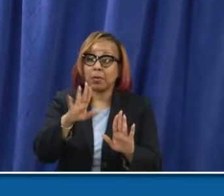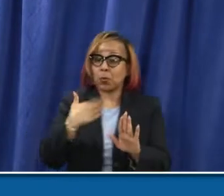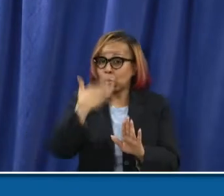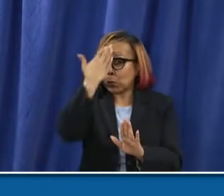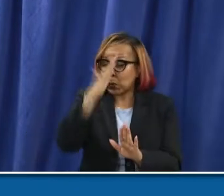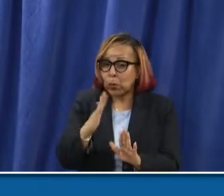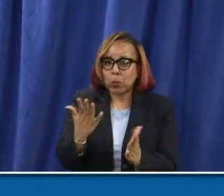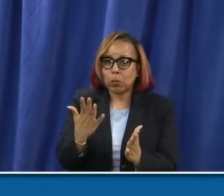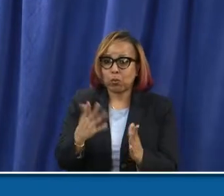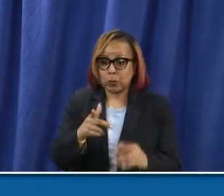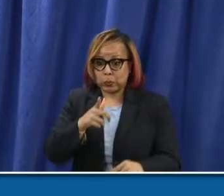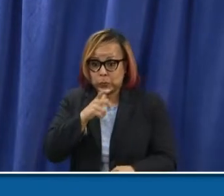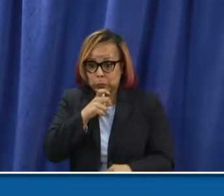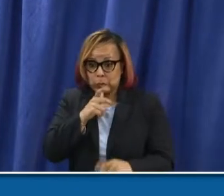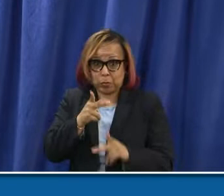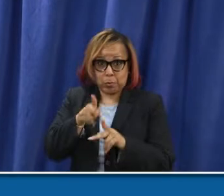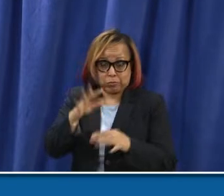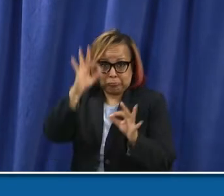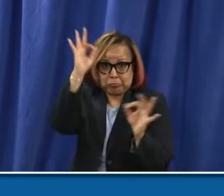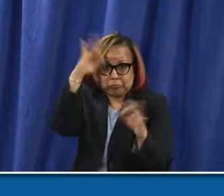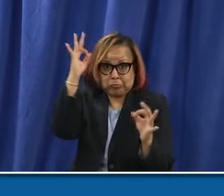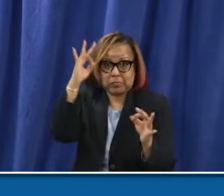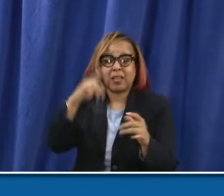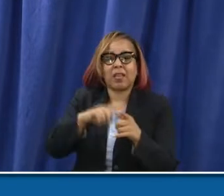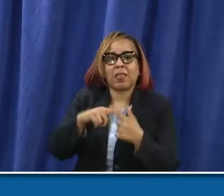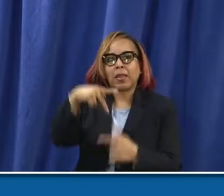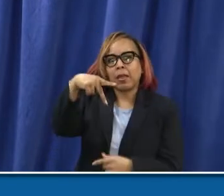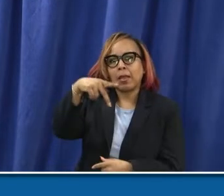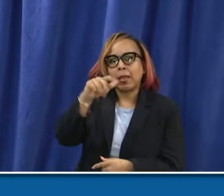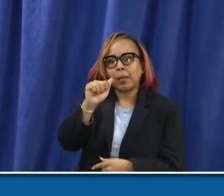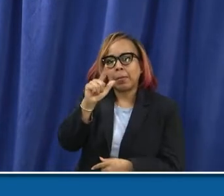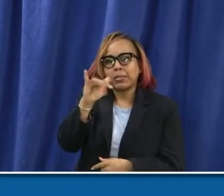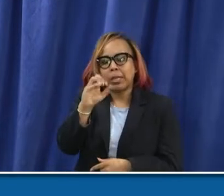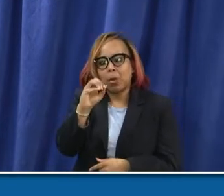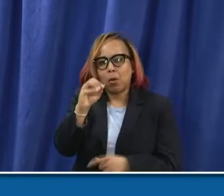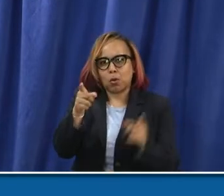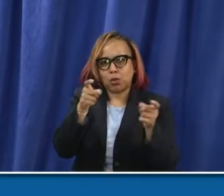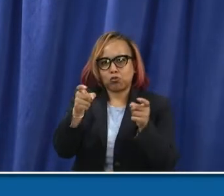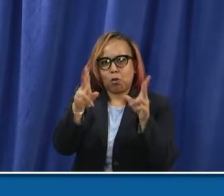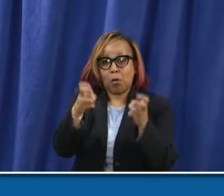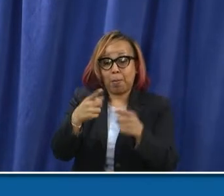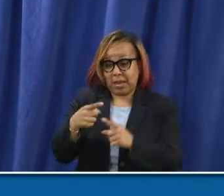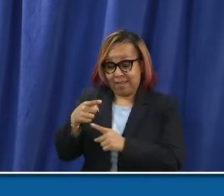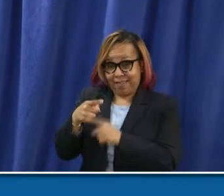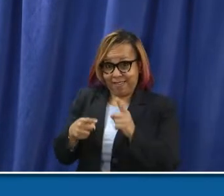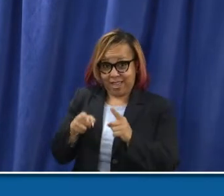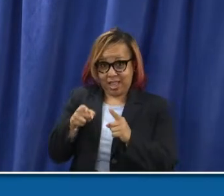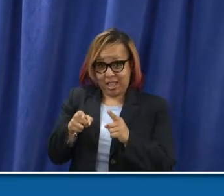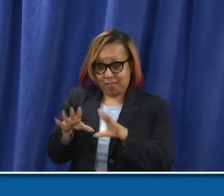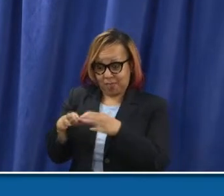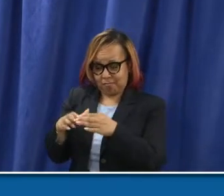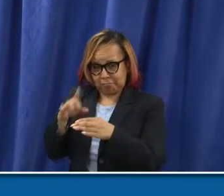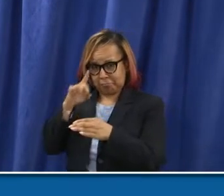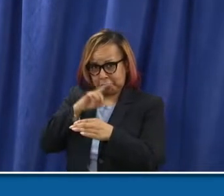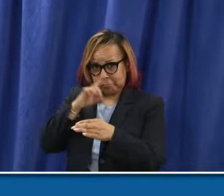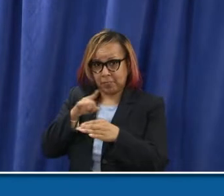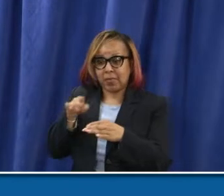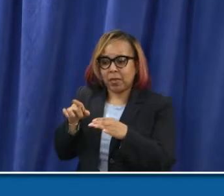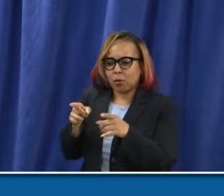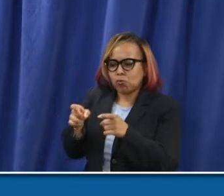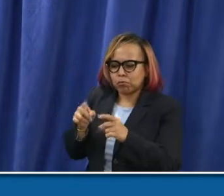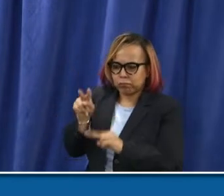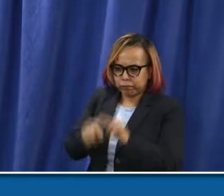know. The individual themselves does not know. And then it's placebo-controlled, meaning half of the people get the placebo as a control